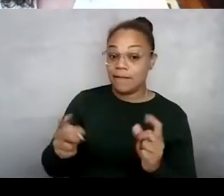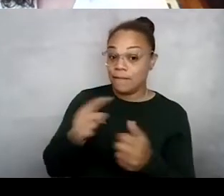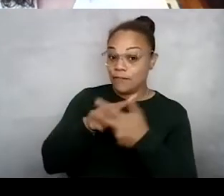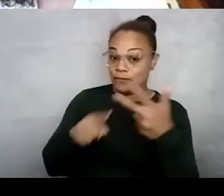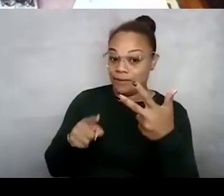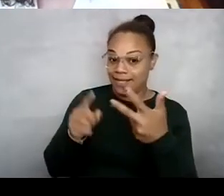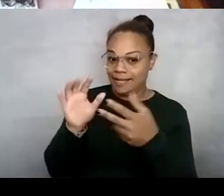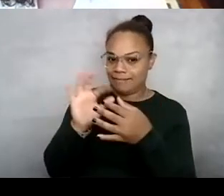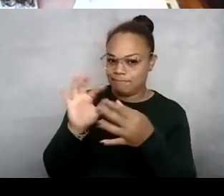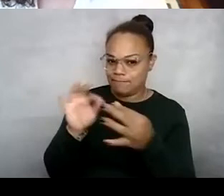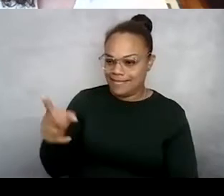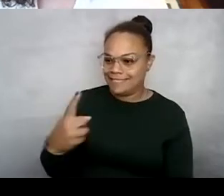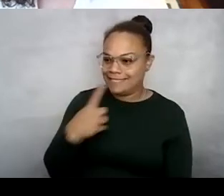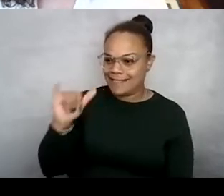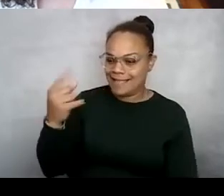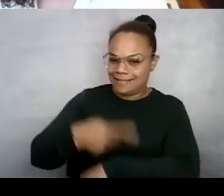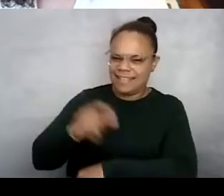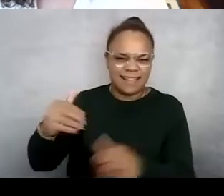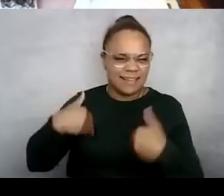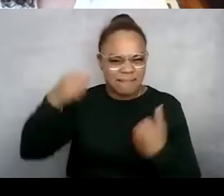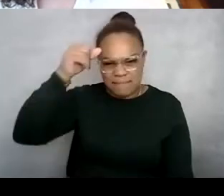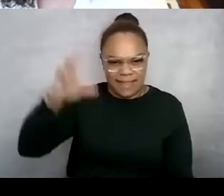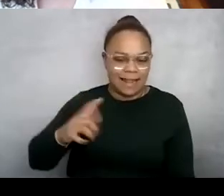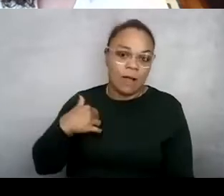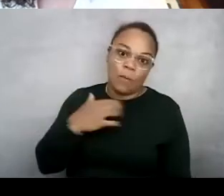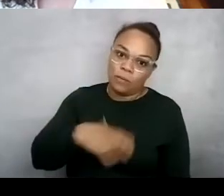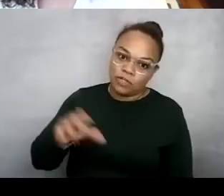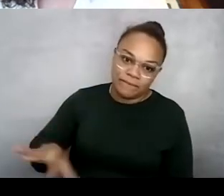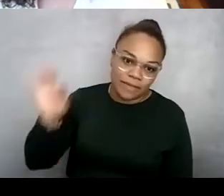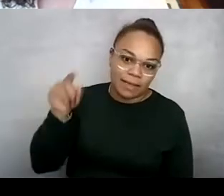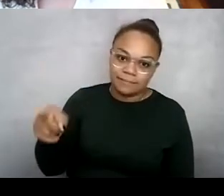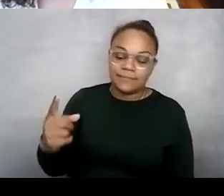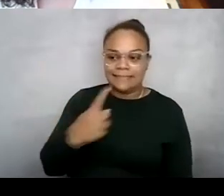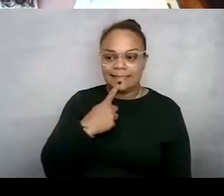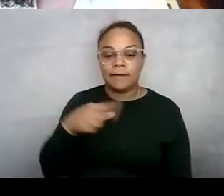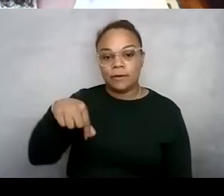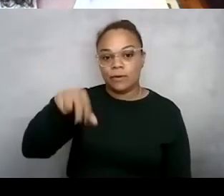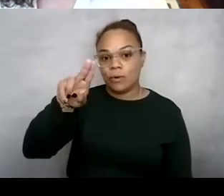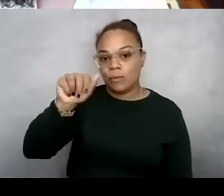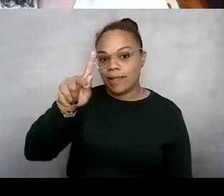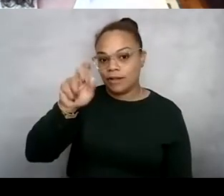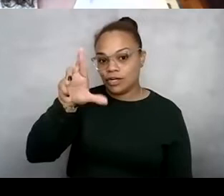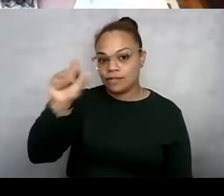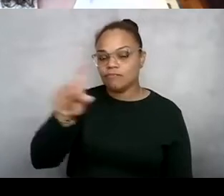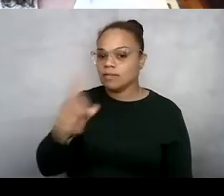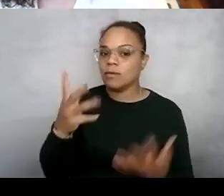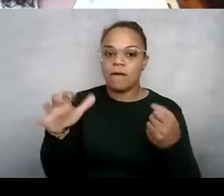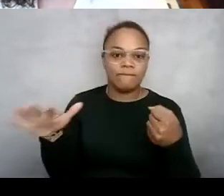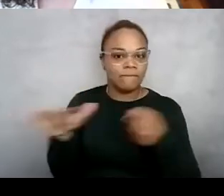who came in, I wish I could find him. He talked about the Quakers being around, you know, full equality and justice for all,